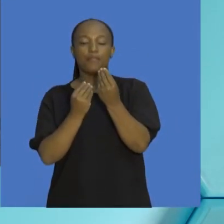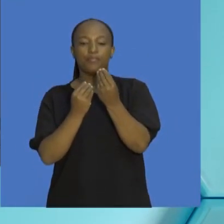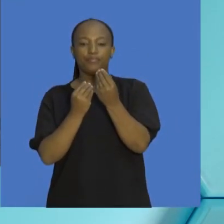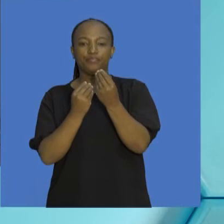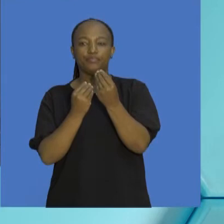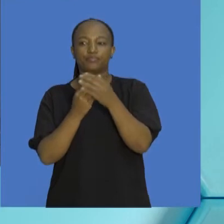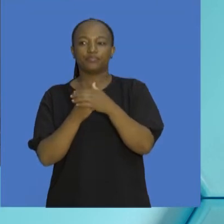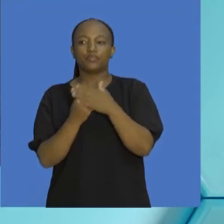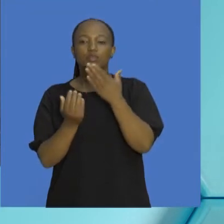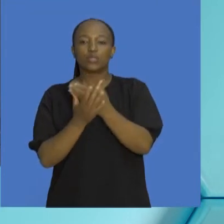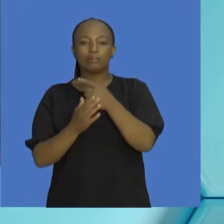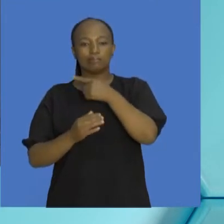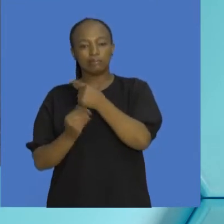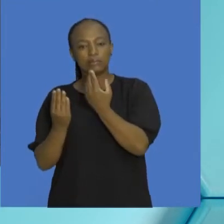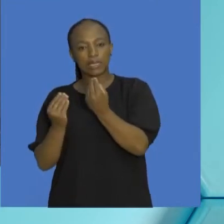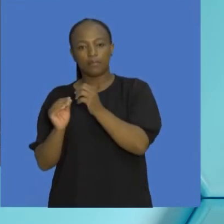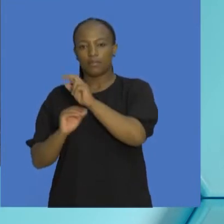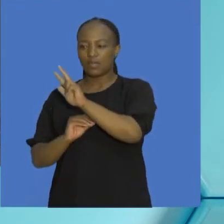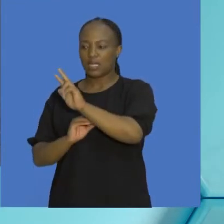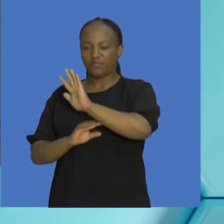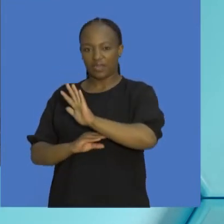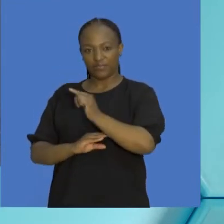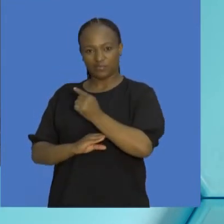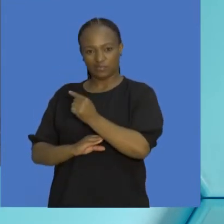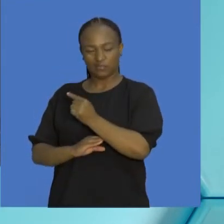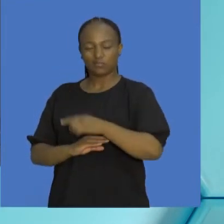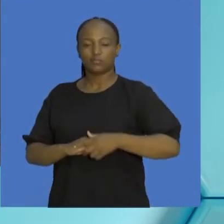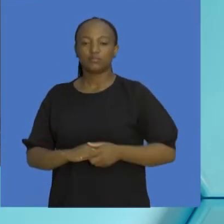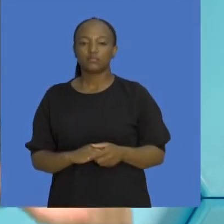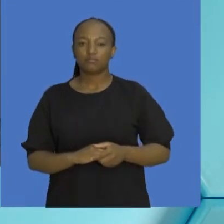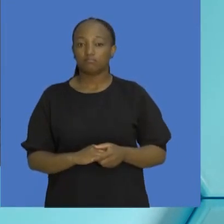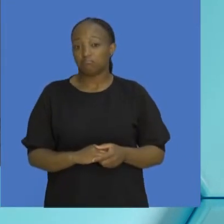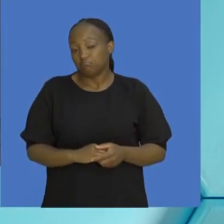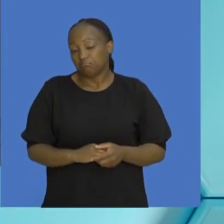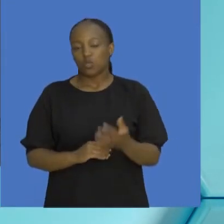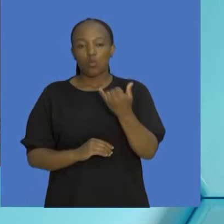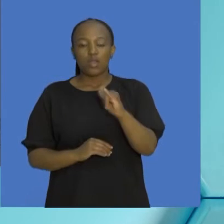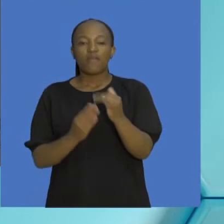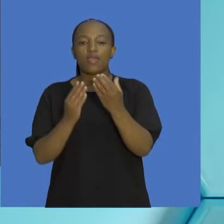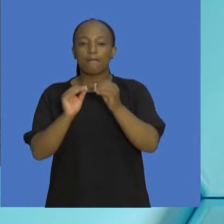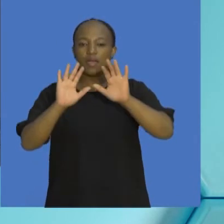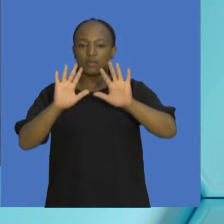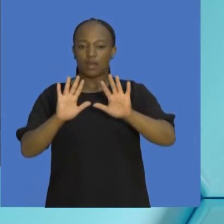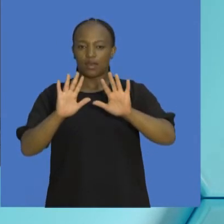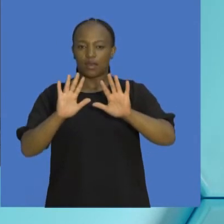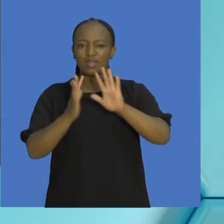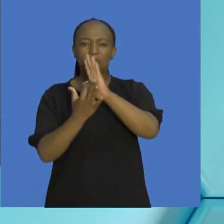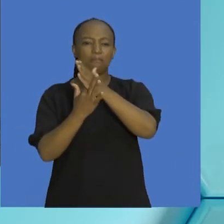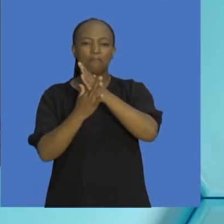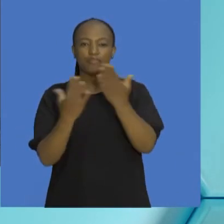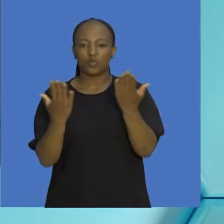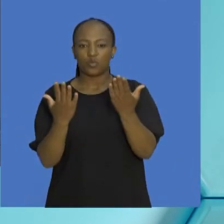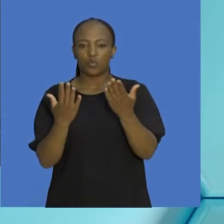in the middle. We can point it, which is 85. What if we have 10? Where do I find